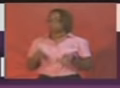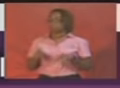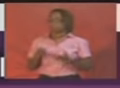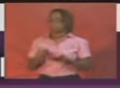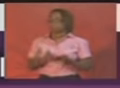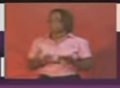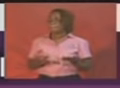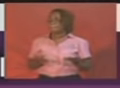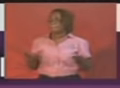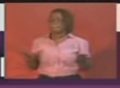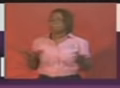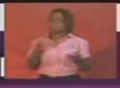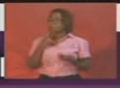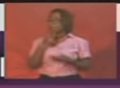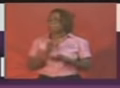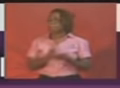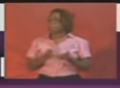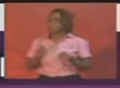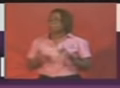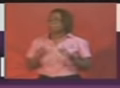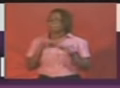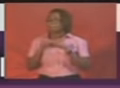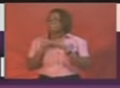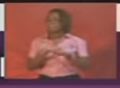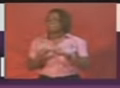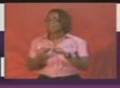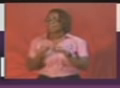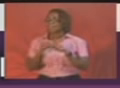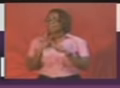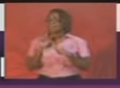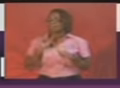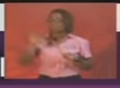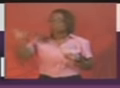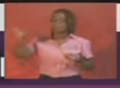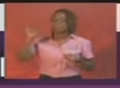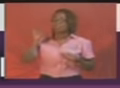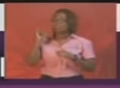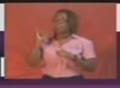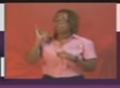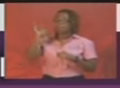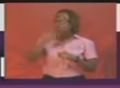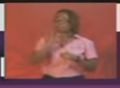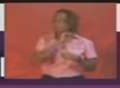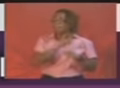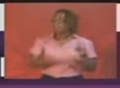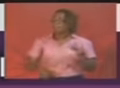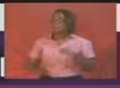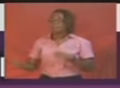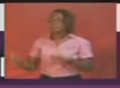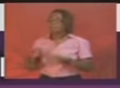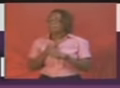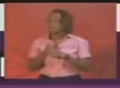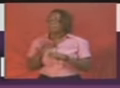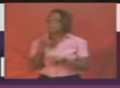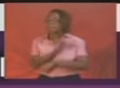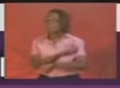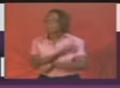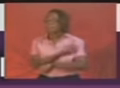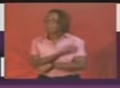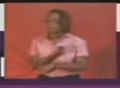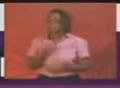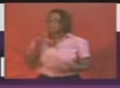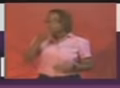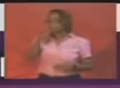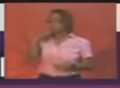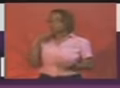home, some of them are calling us to say that they don't know how to get the vaccine, they can't, it's hard to access, they are not in a place that they,